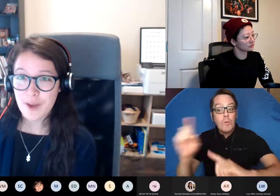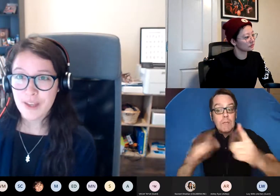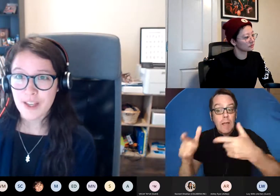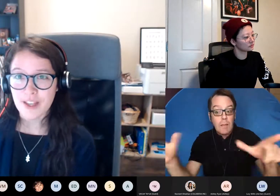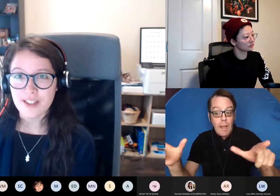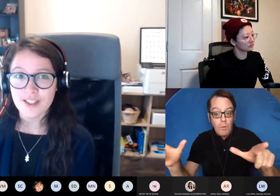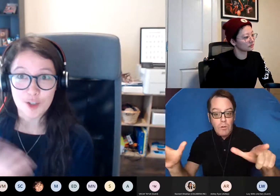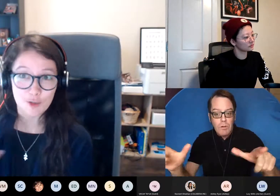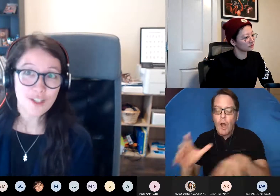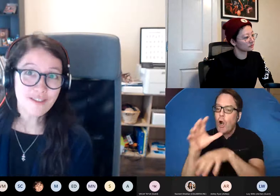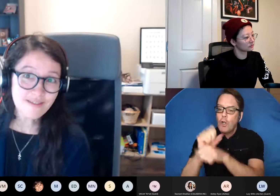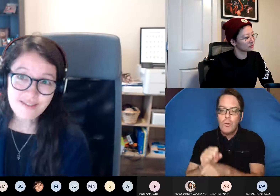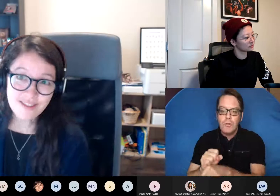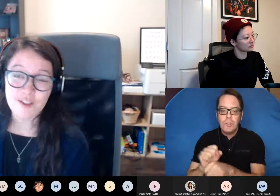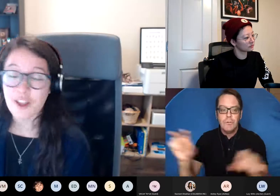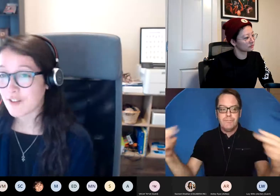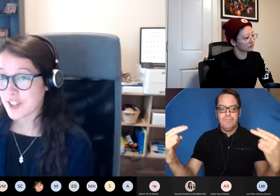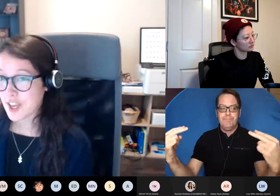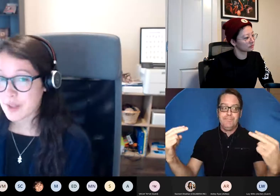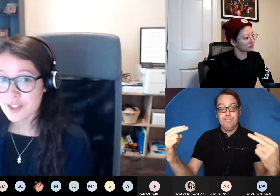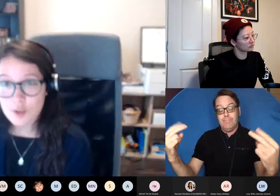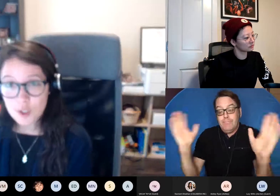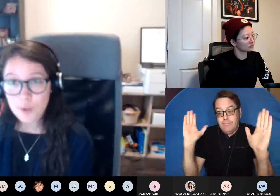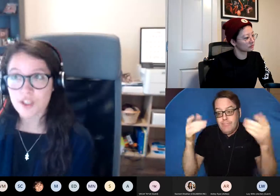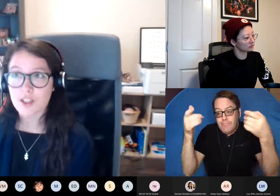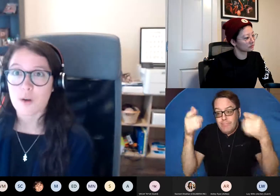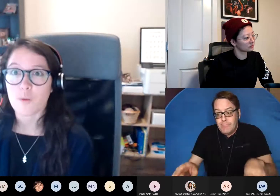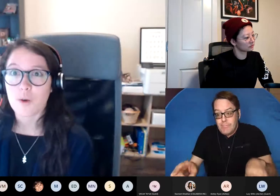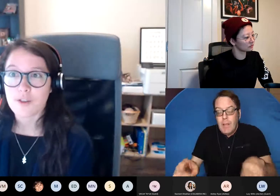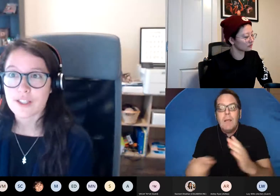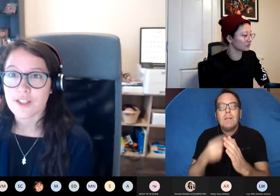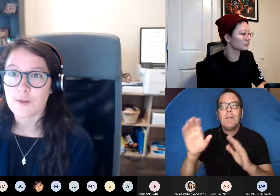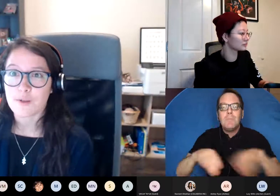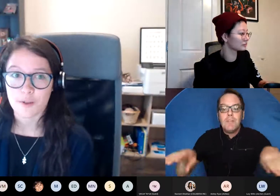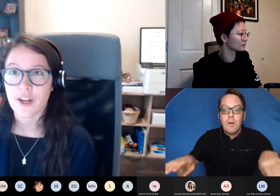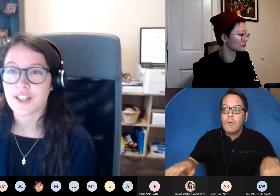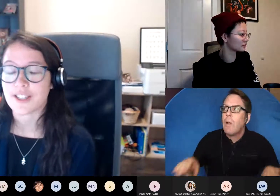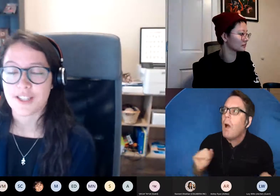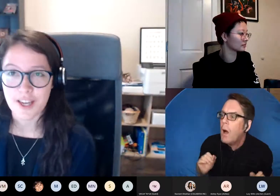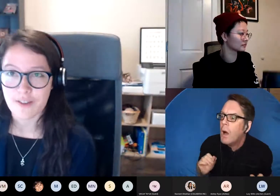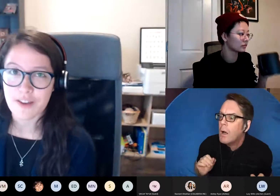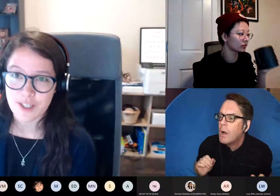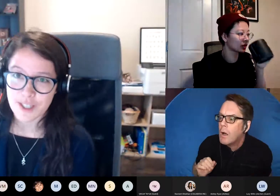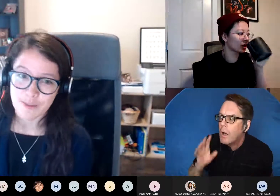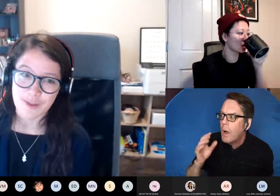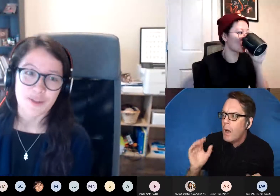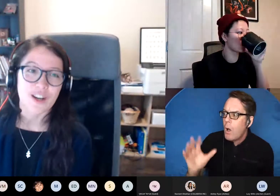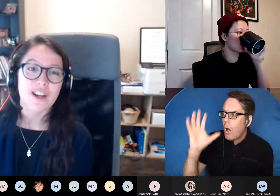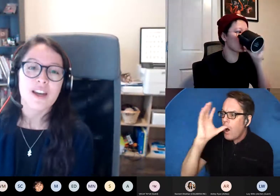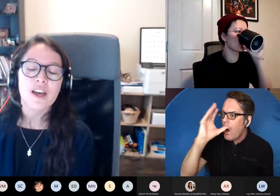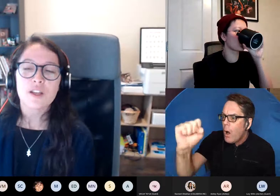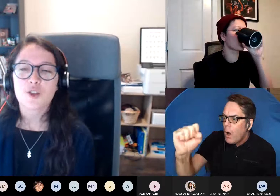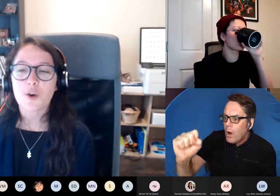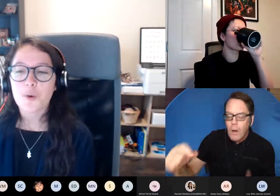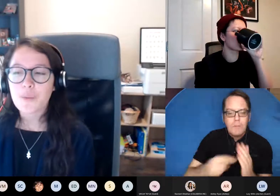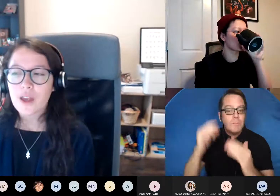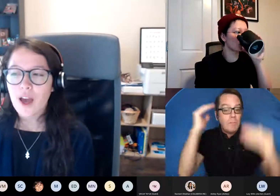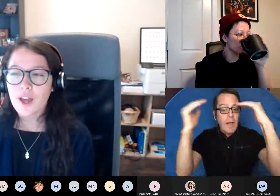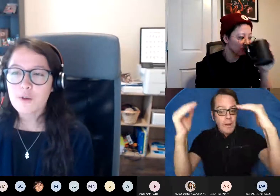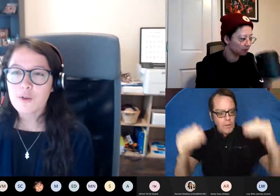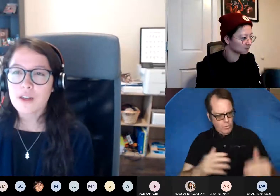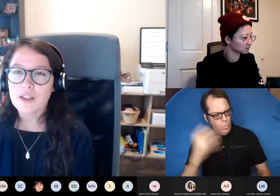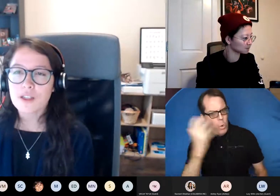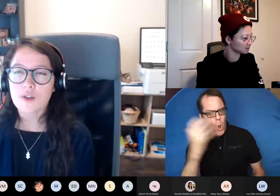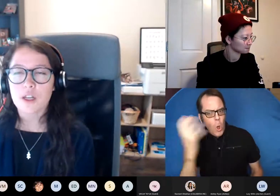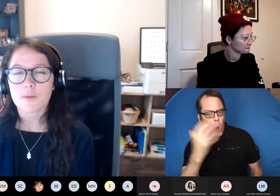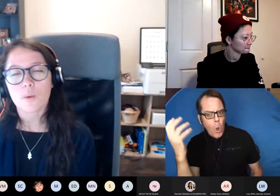of the time it is children. A lot of the time it is adults who are just like, whoa, this is the craziest thing I've ever seen before. So